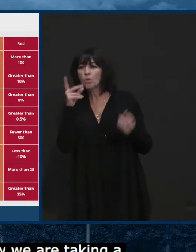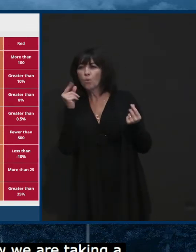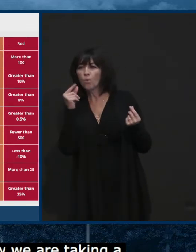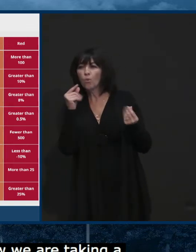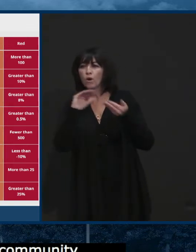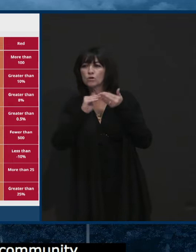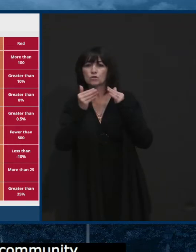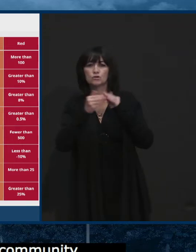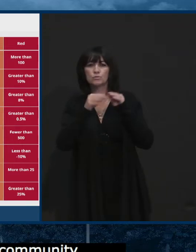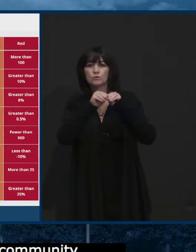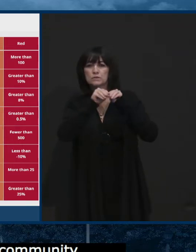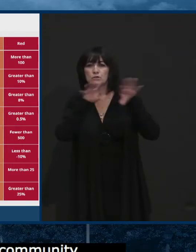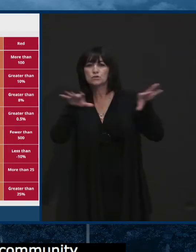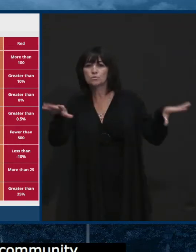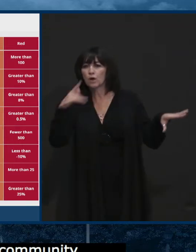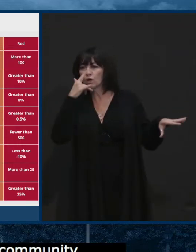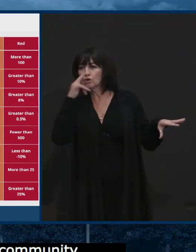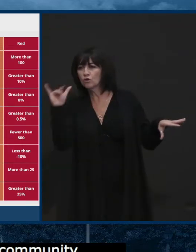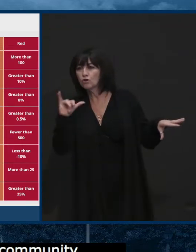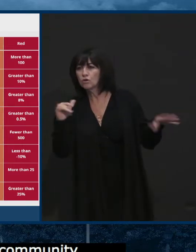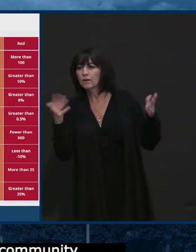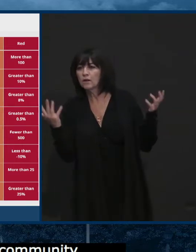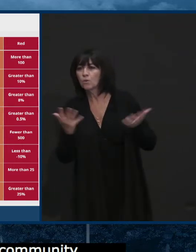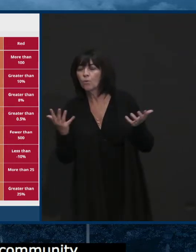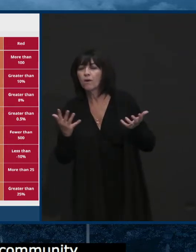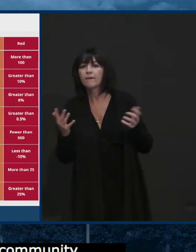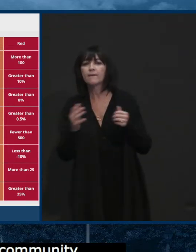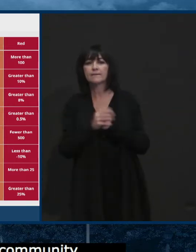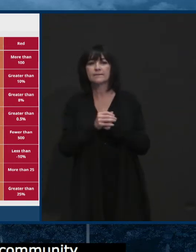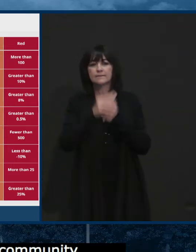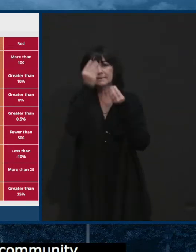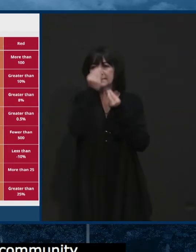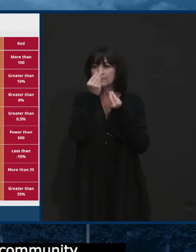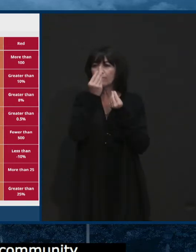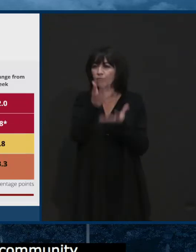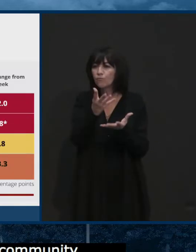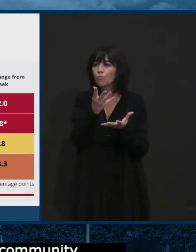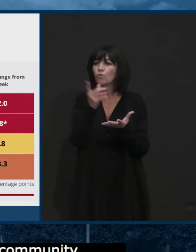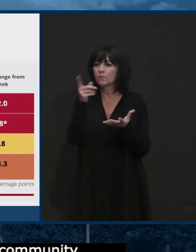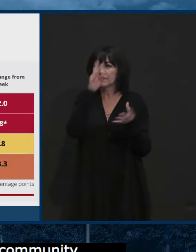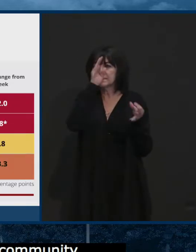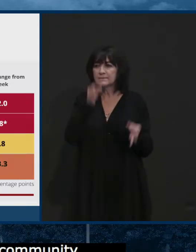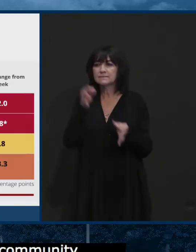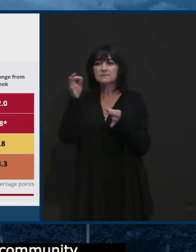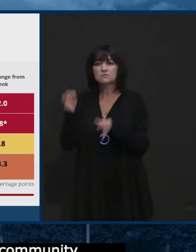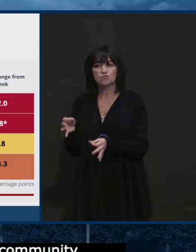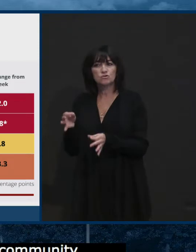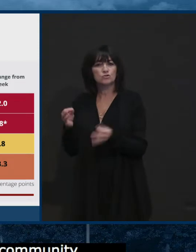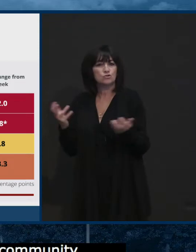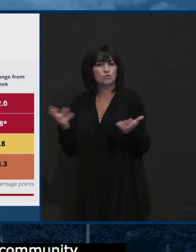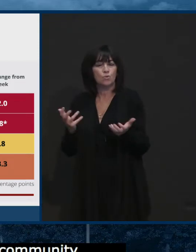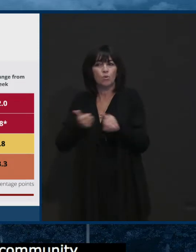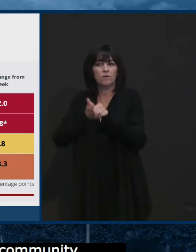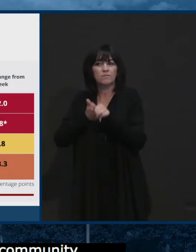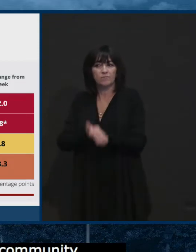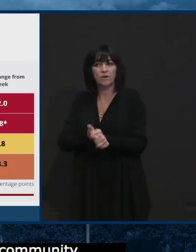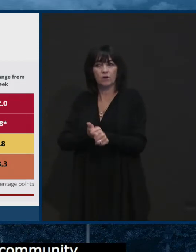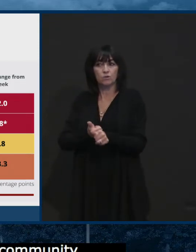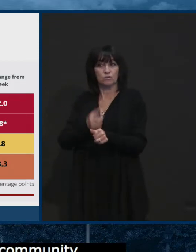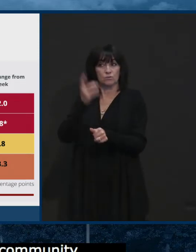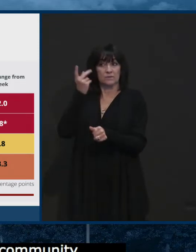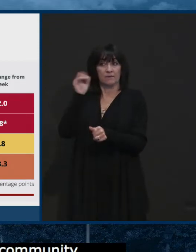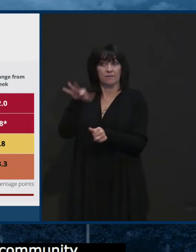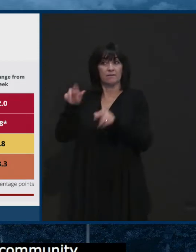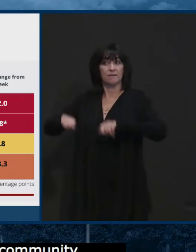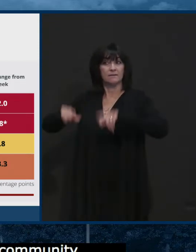like to inform decision making. And so if you go to the next slide, you'll see that,